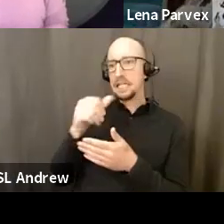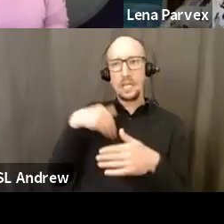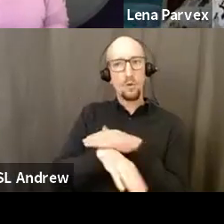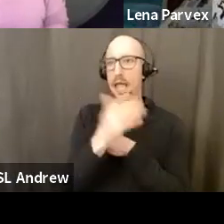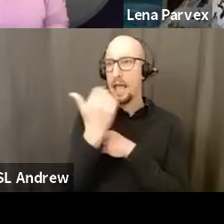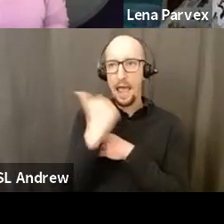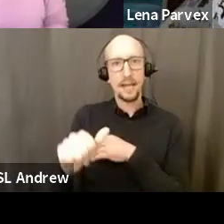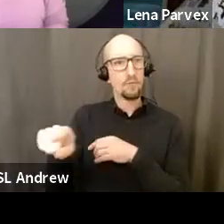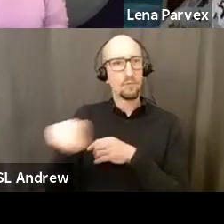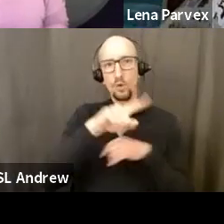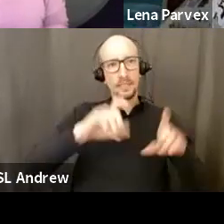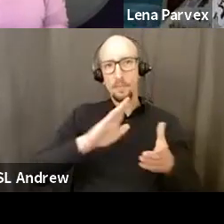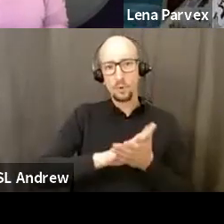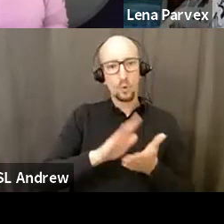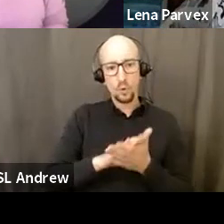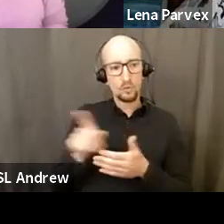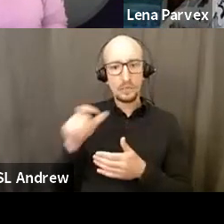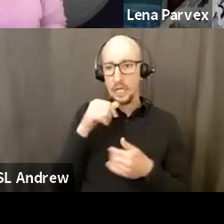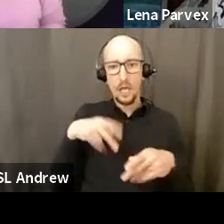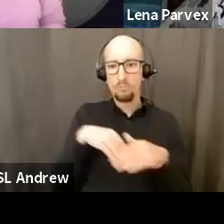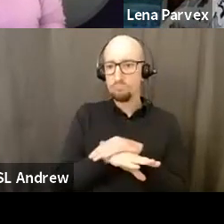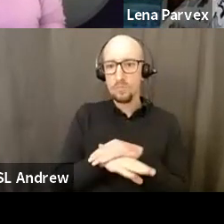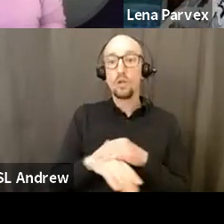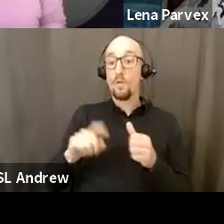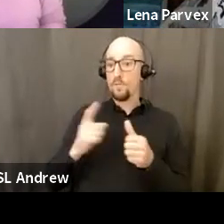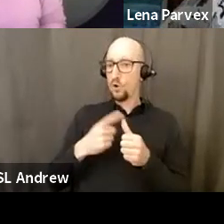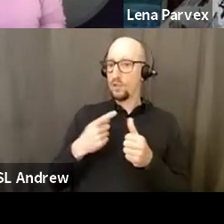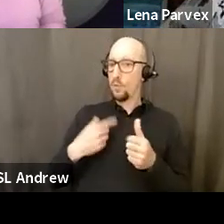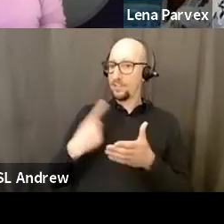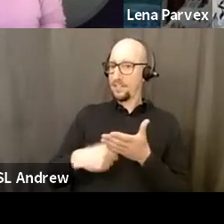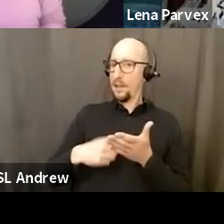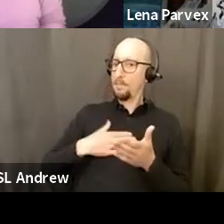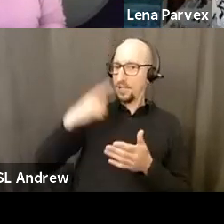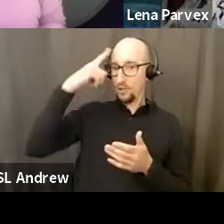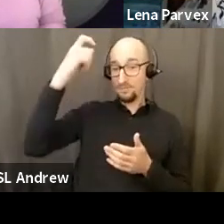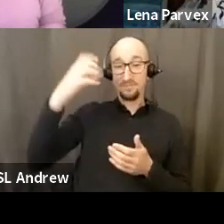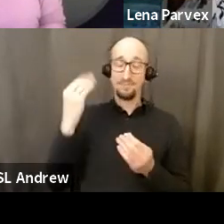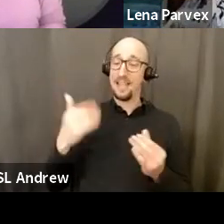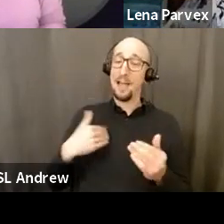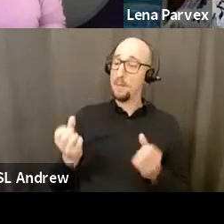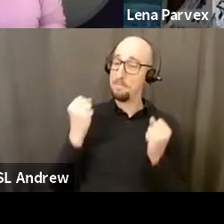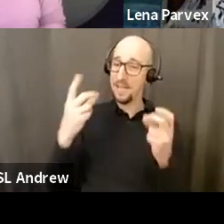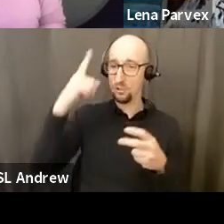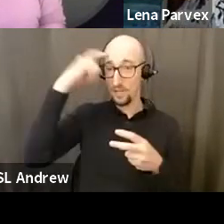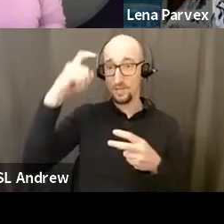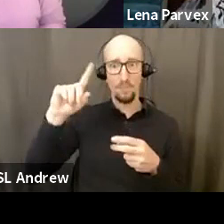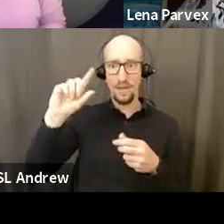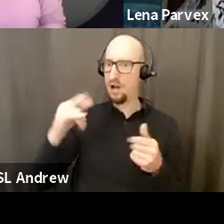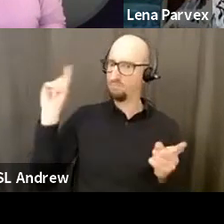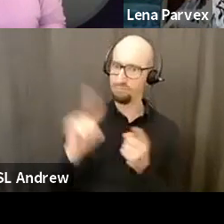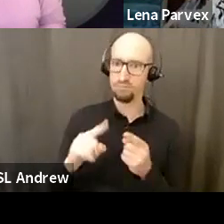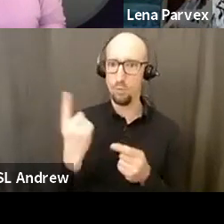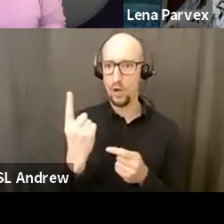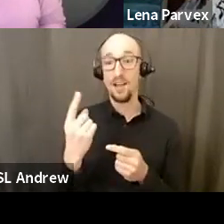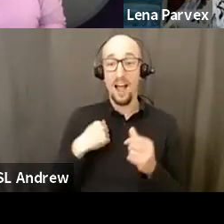those exam schools. So first thing is about my dream. So I had many dreams, but now I only have one dream. I hope the